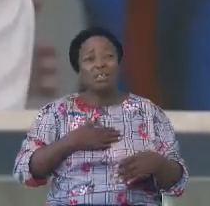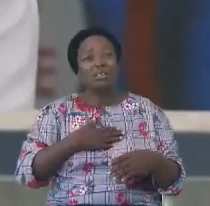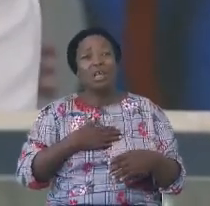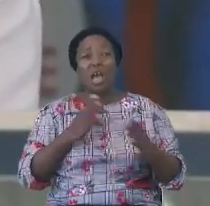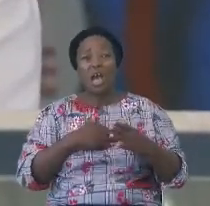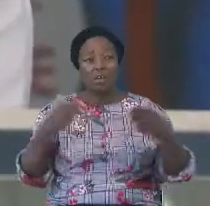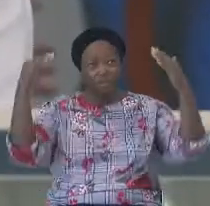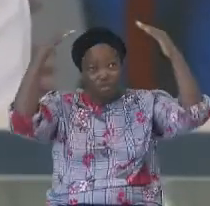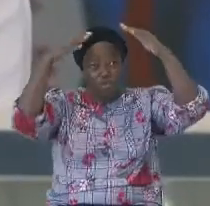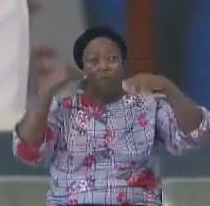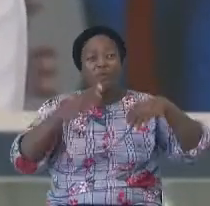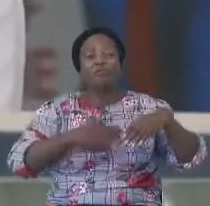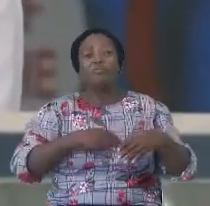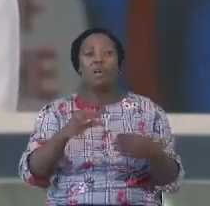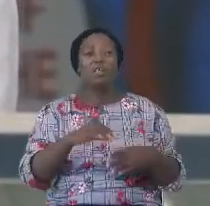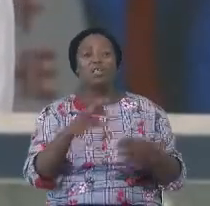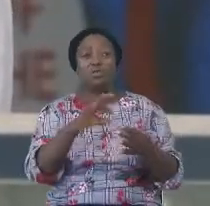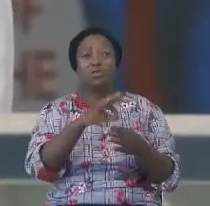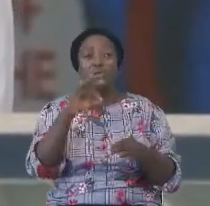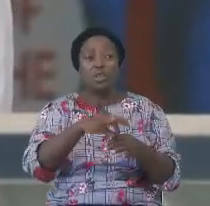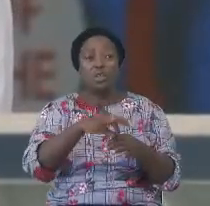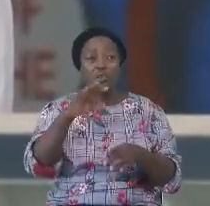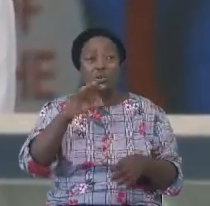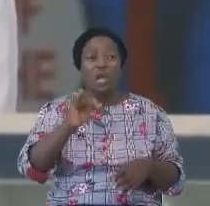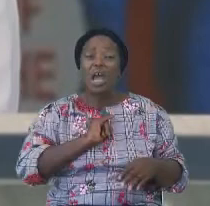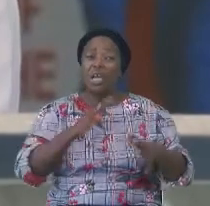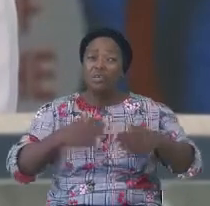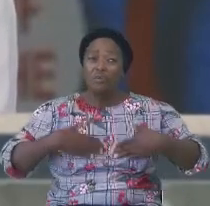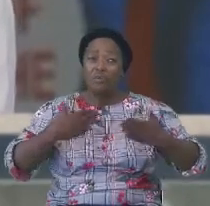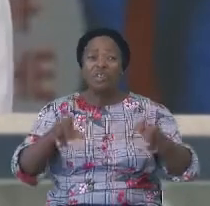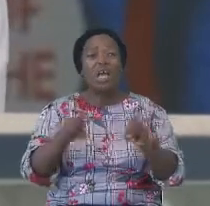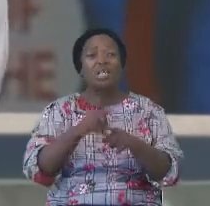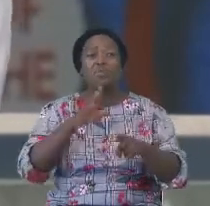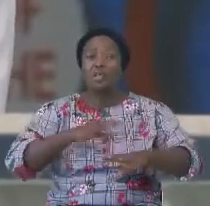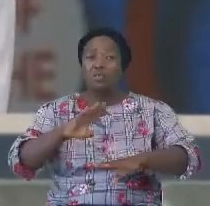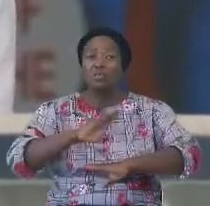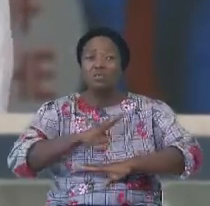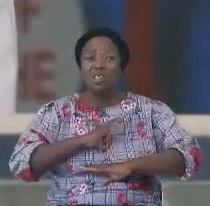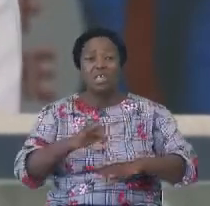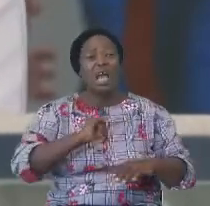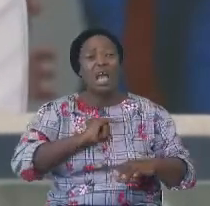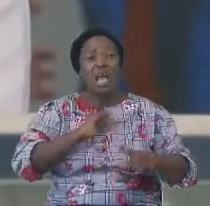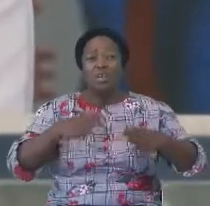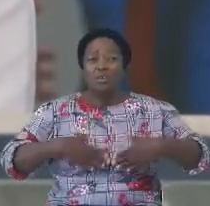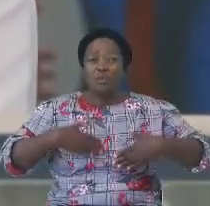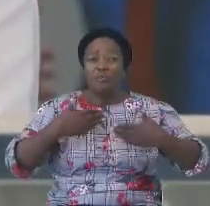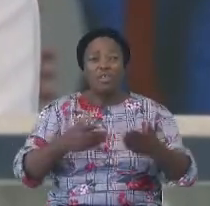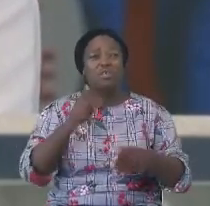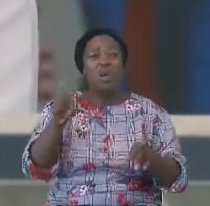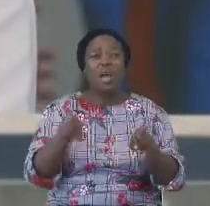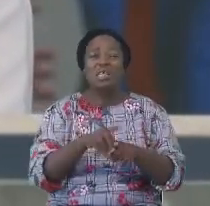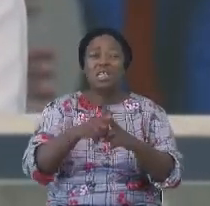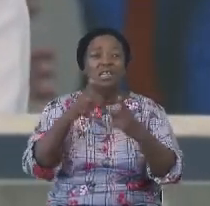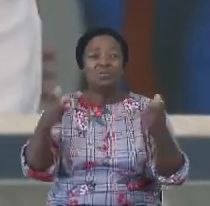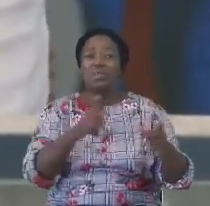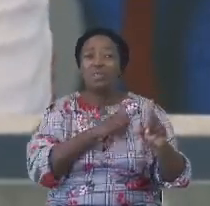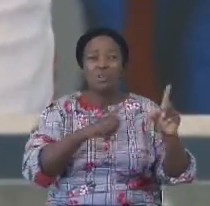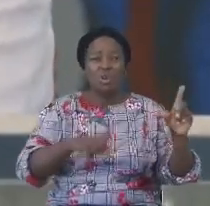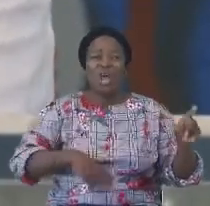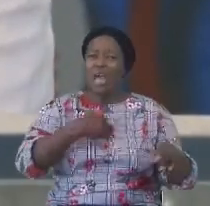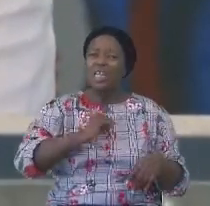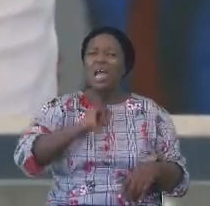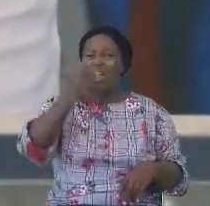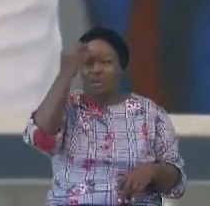I confess you as the shepherd and bishop of my soul, I confess you as my sufficiency,